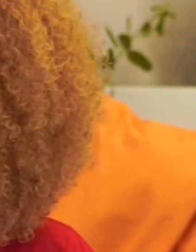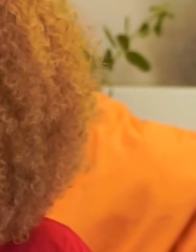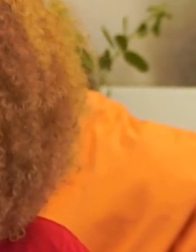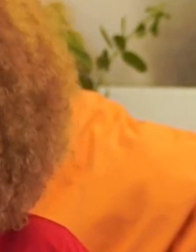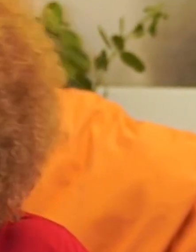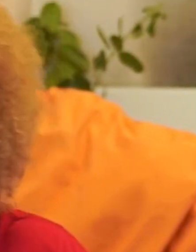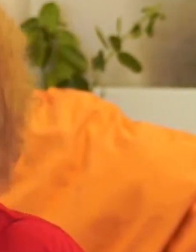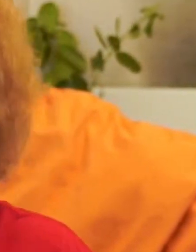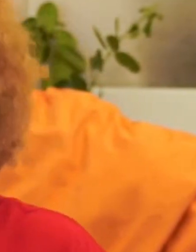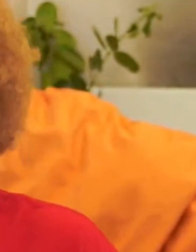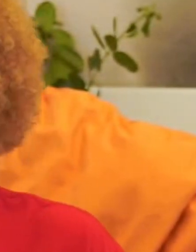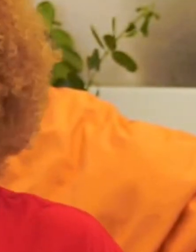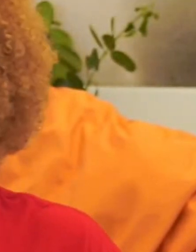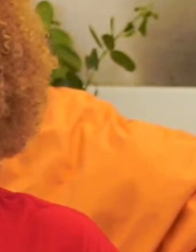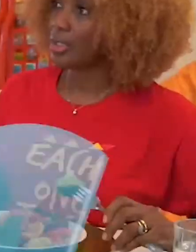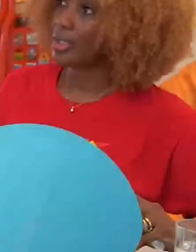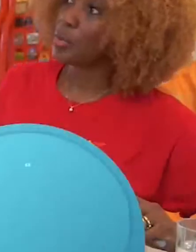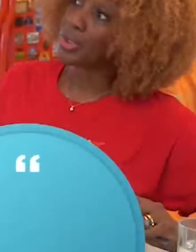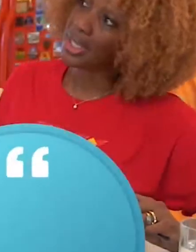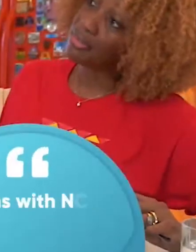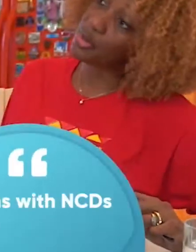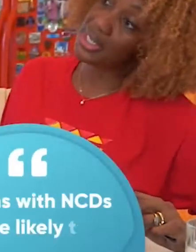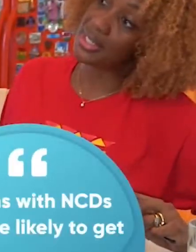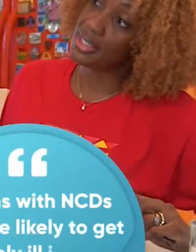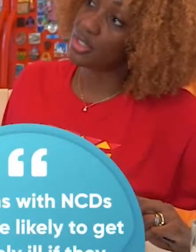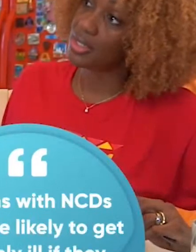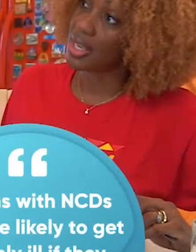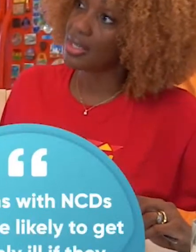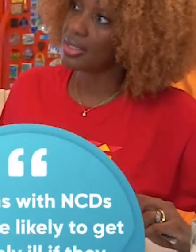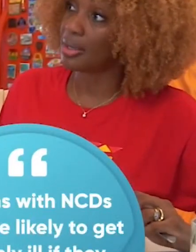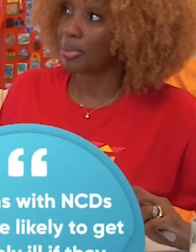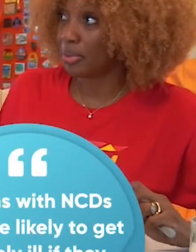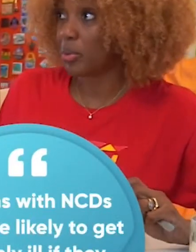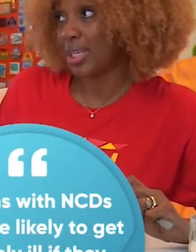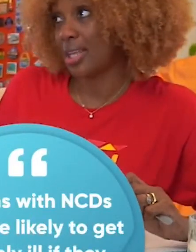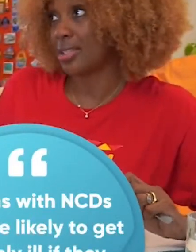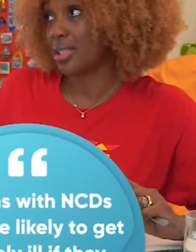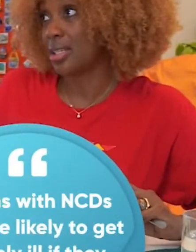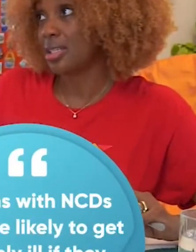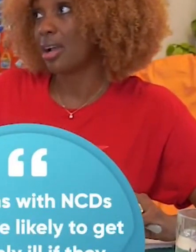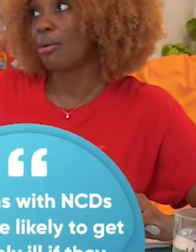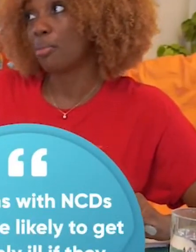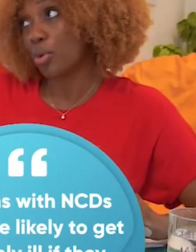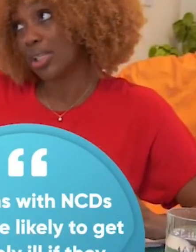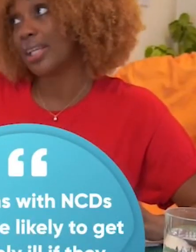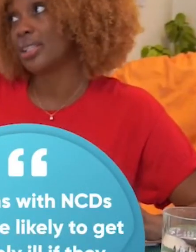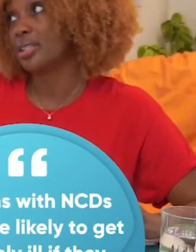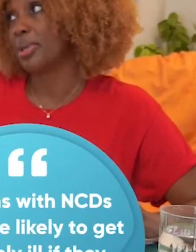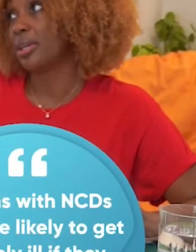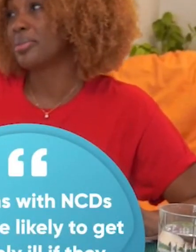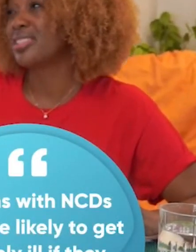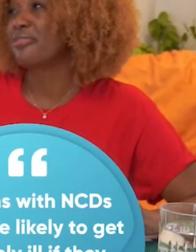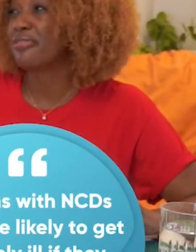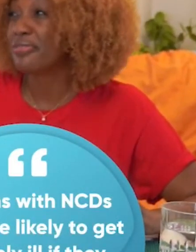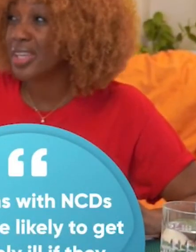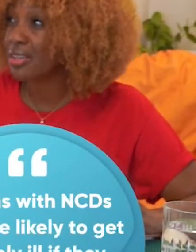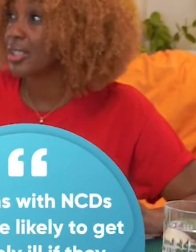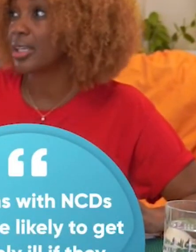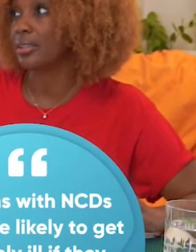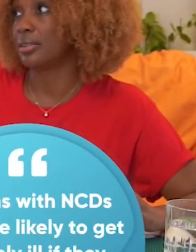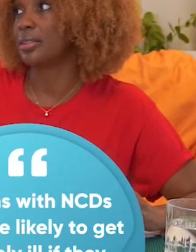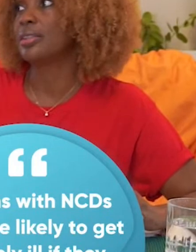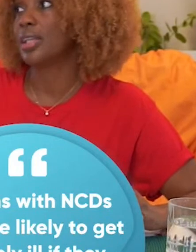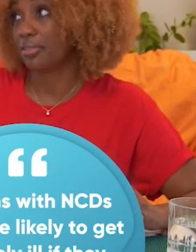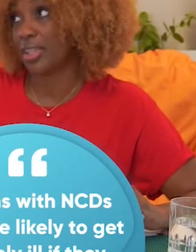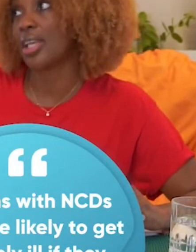blood pressure and high cholesterol. The World Health Organization says that people with NCDs are more likely to become